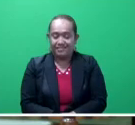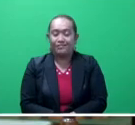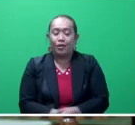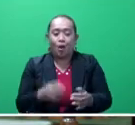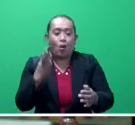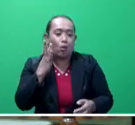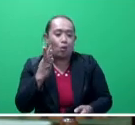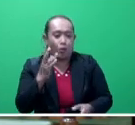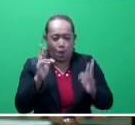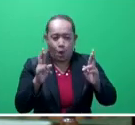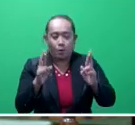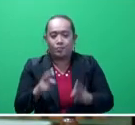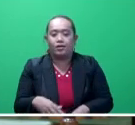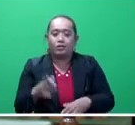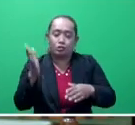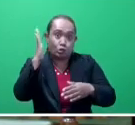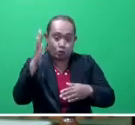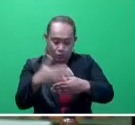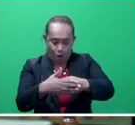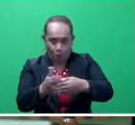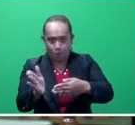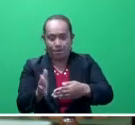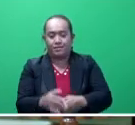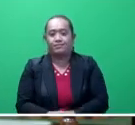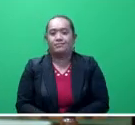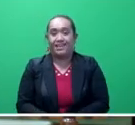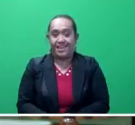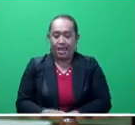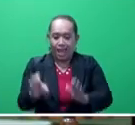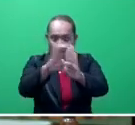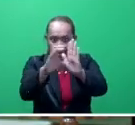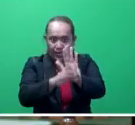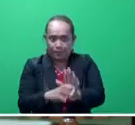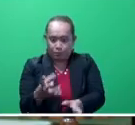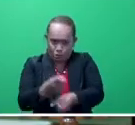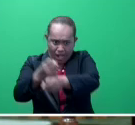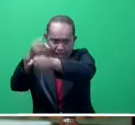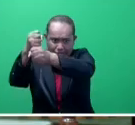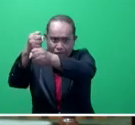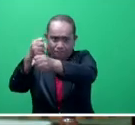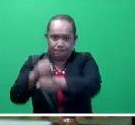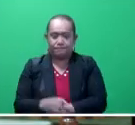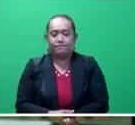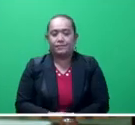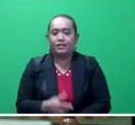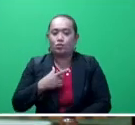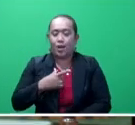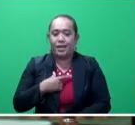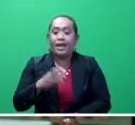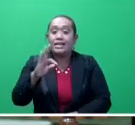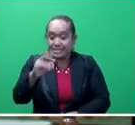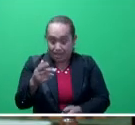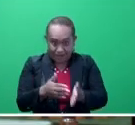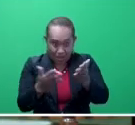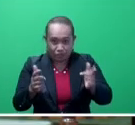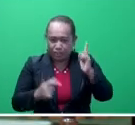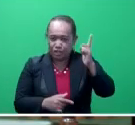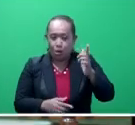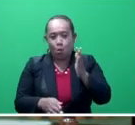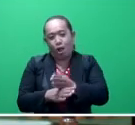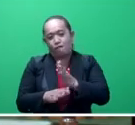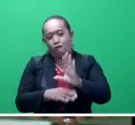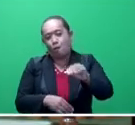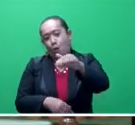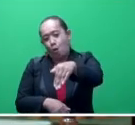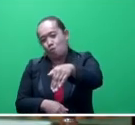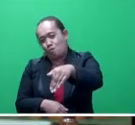reopen to help their students catch up on missed curriculum. Some civil servants who work from home on reduced hours or others who